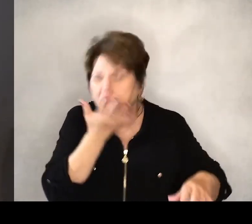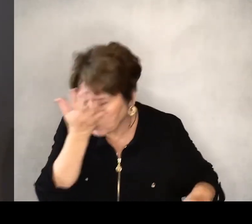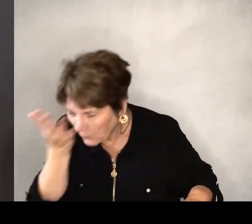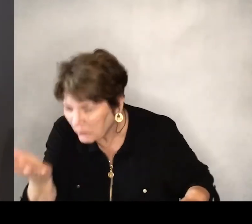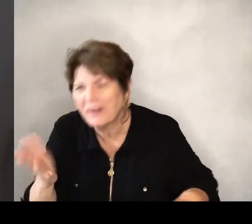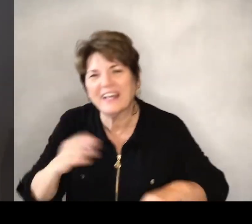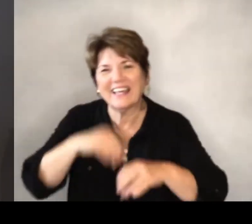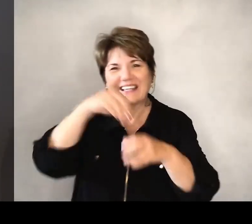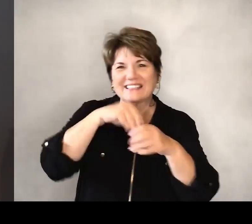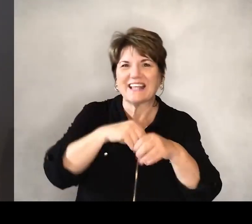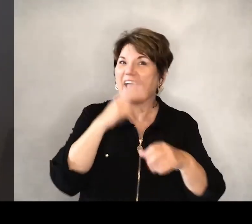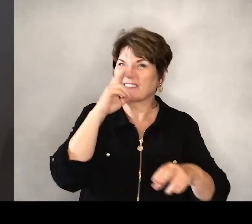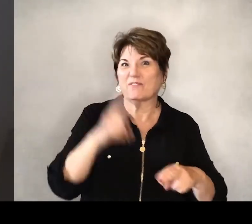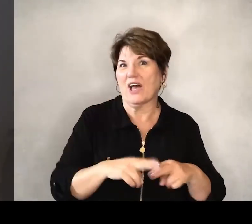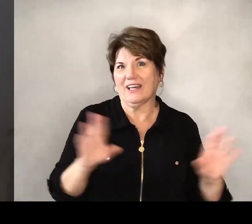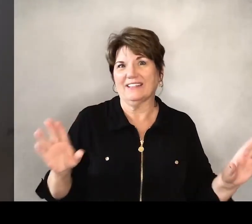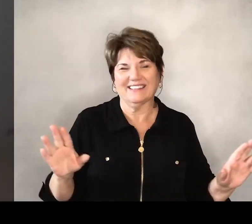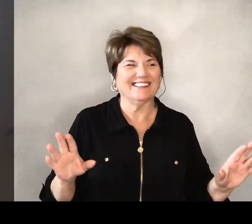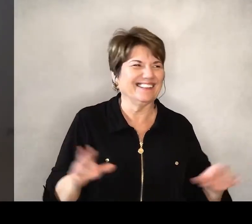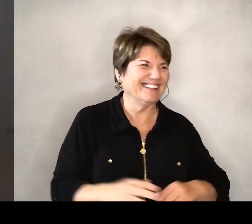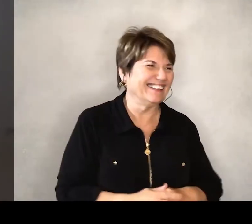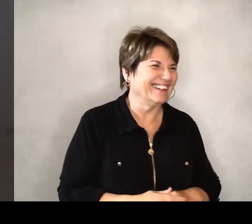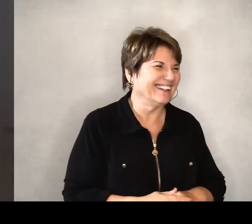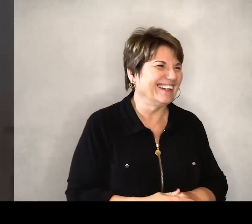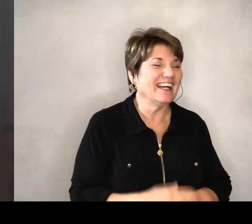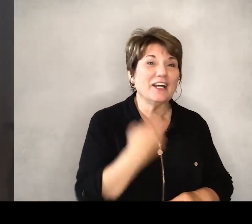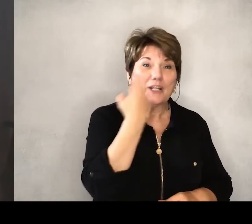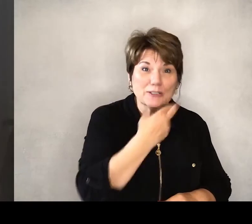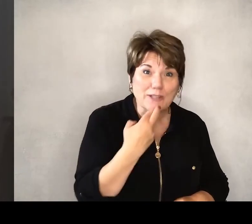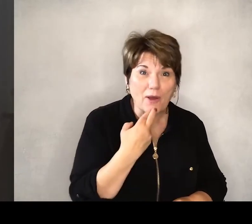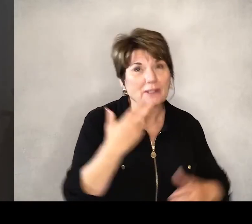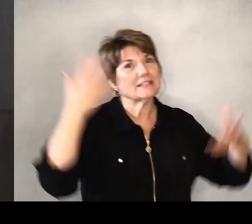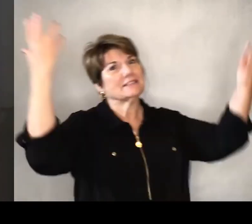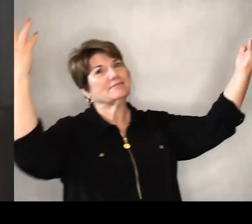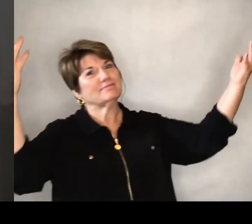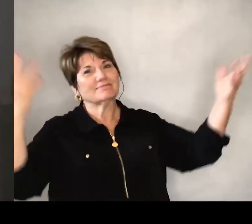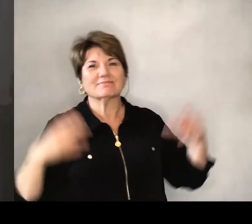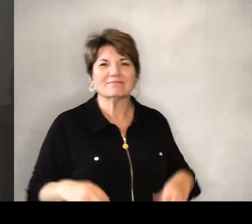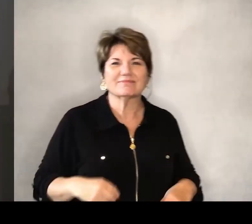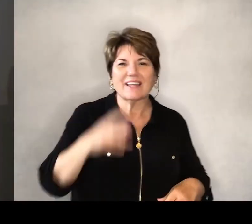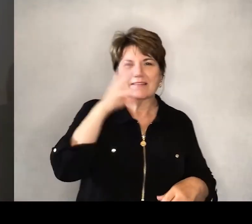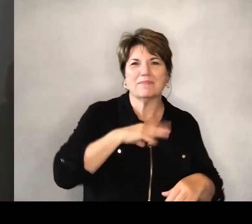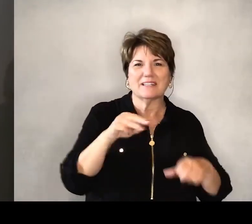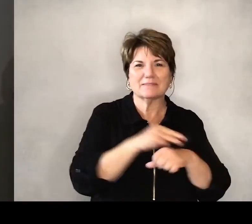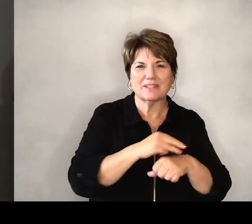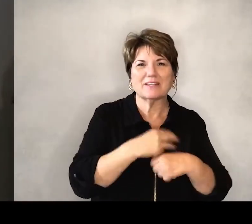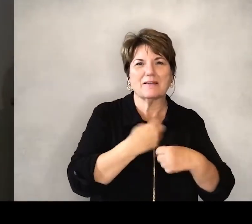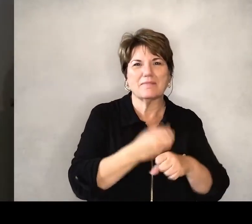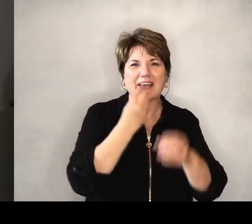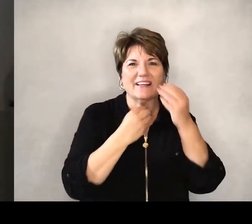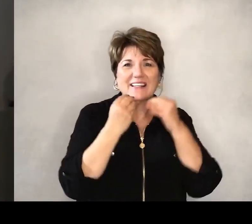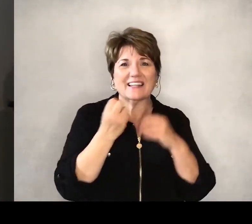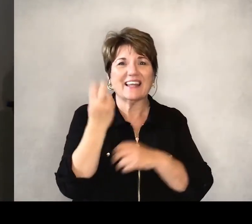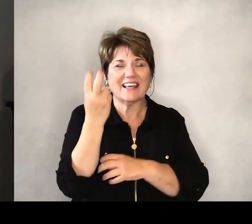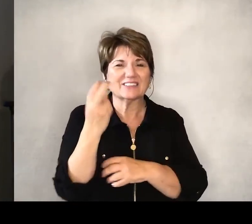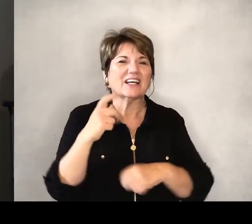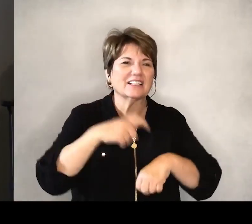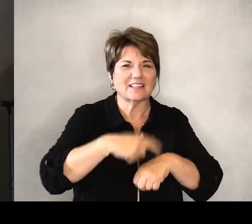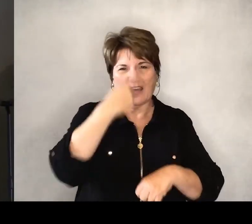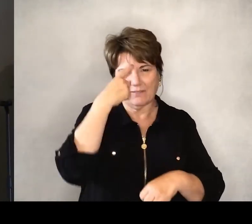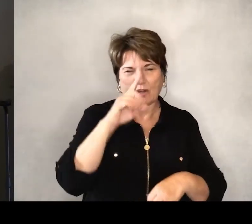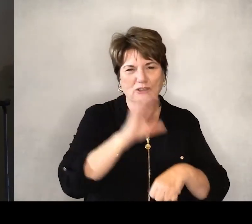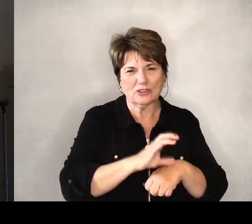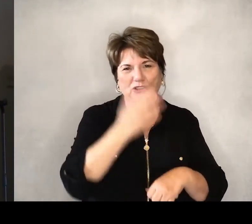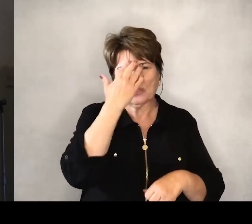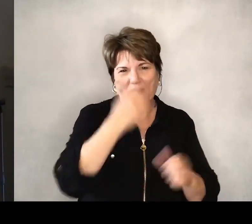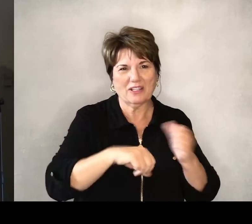stuff. It's so fun. So, and there's donuts for crying out loud, and men's ministry. It's made some lunch, and it's a chance for us as a church